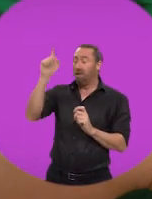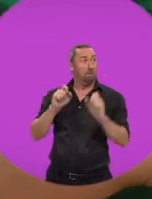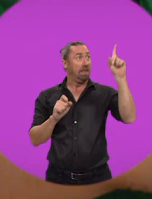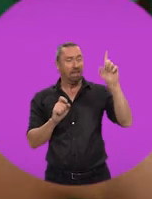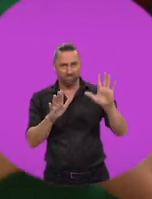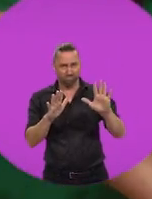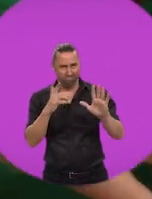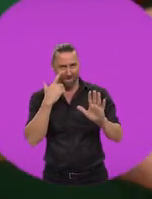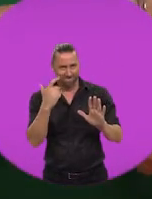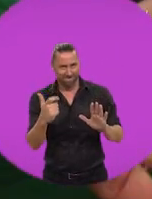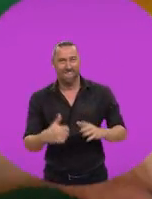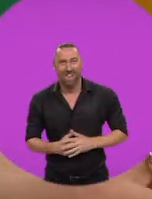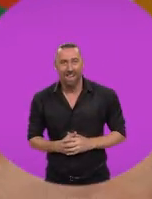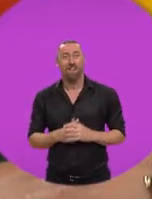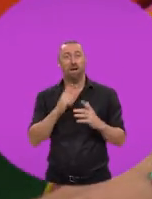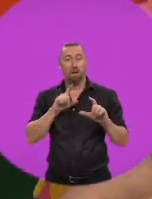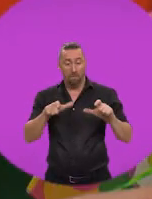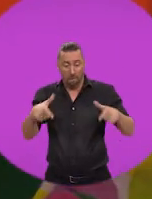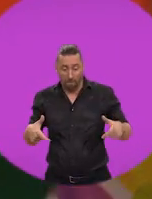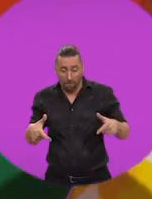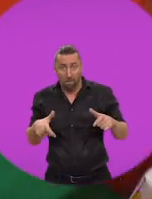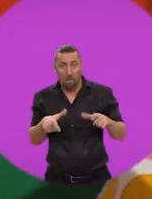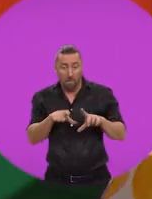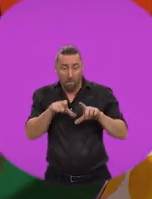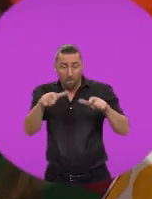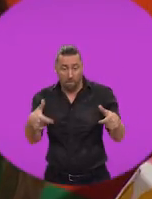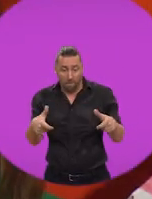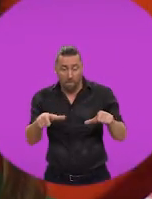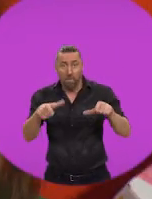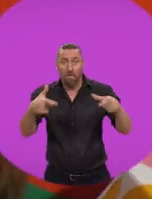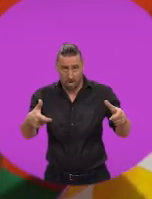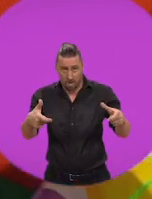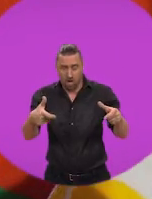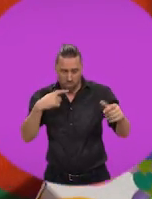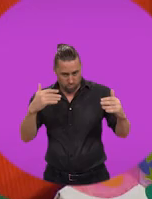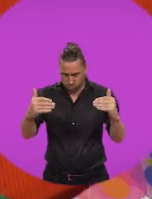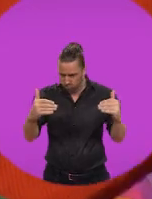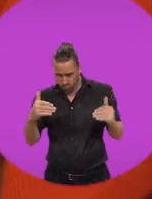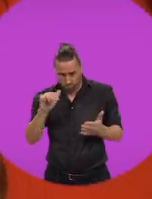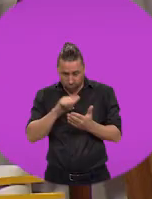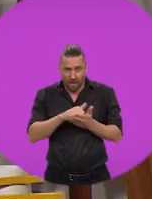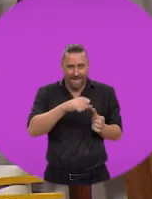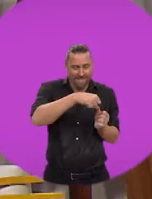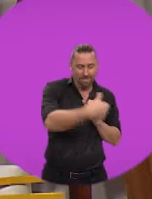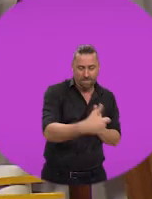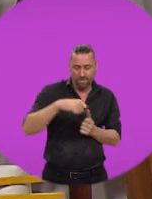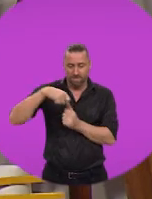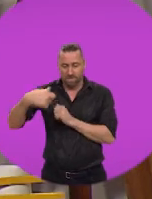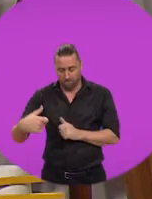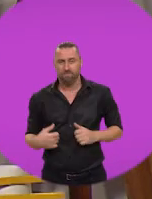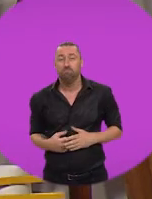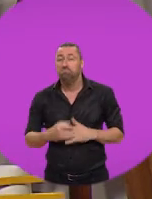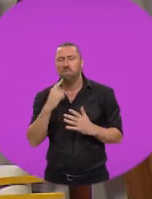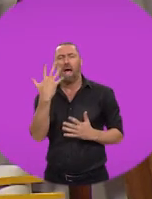really fast. So once we've got them all on, we're going to straighten them out and then tape them down so they don't go anywhere. Now, can you